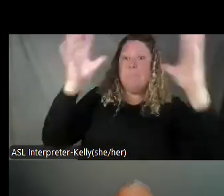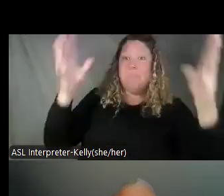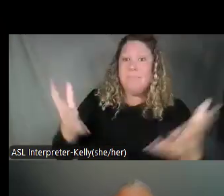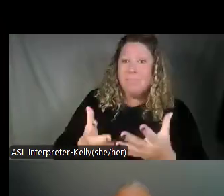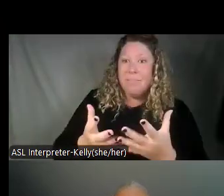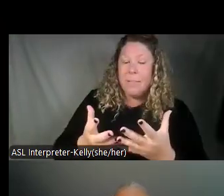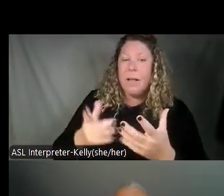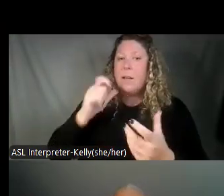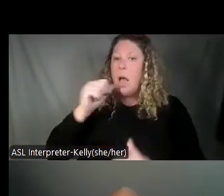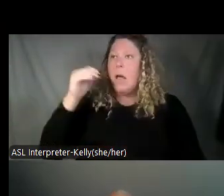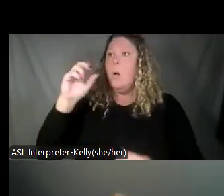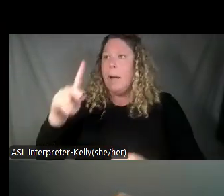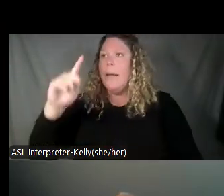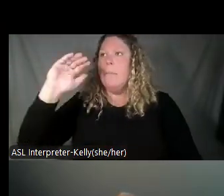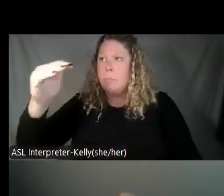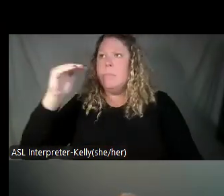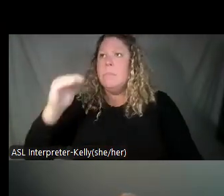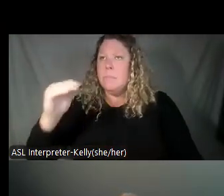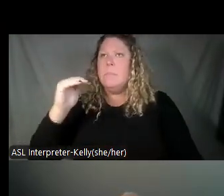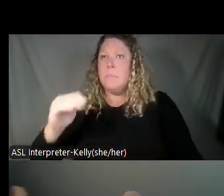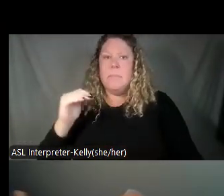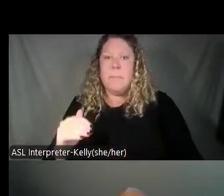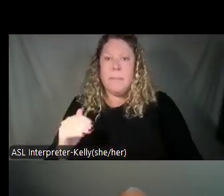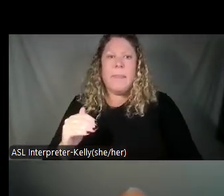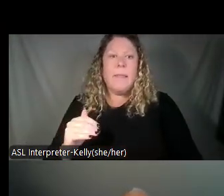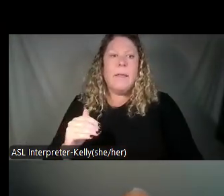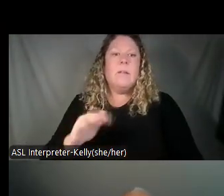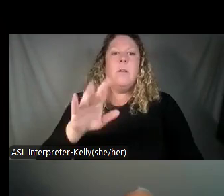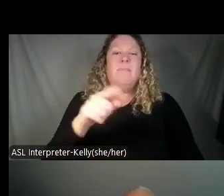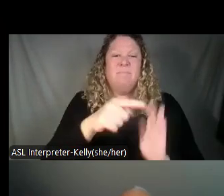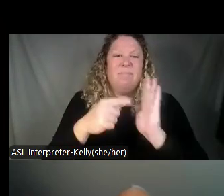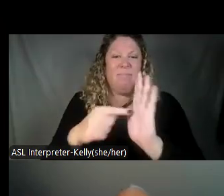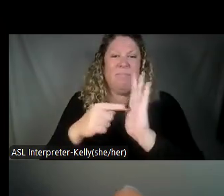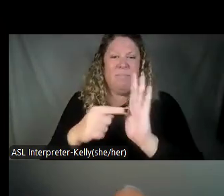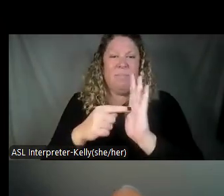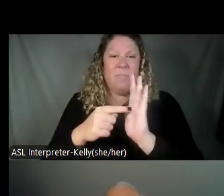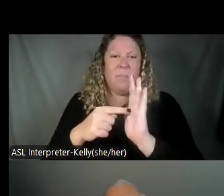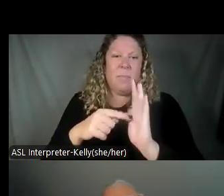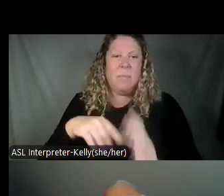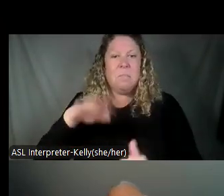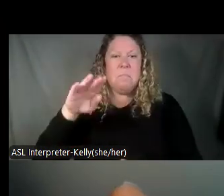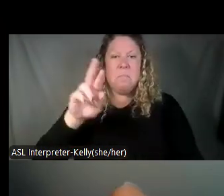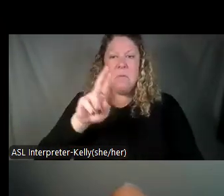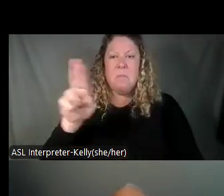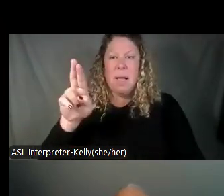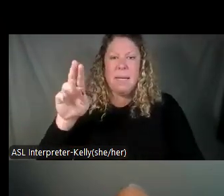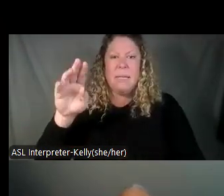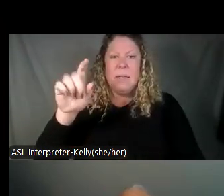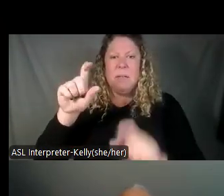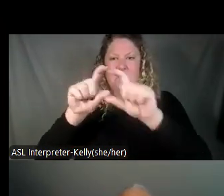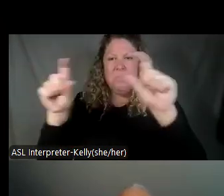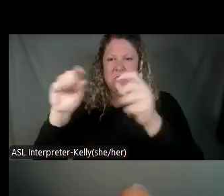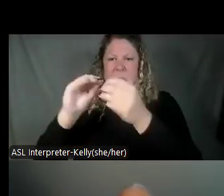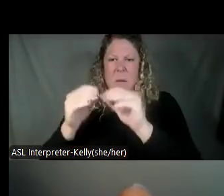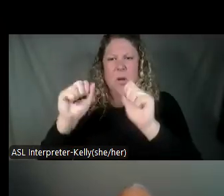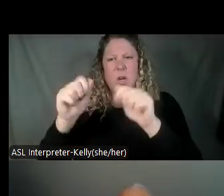sequentially. The example that I have is that on the top right, we could probably figure out from the numbers which is higher